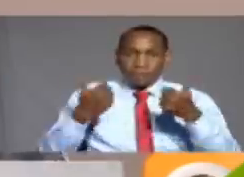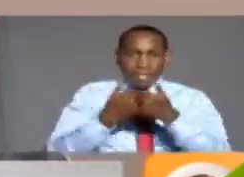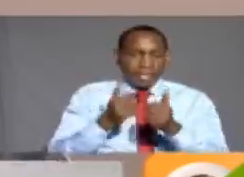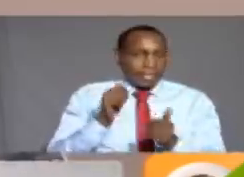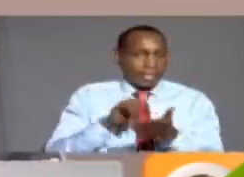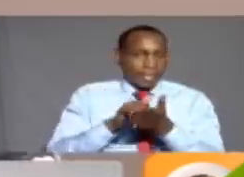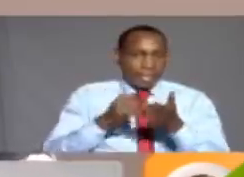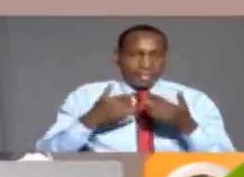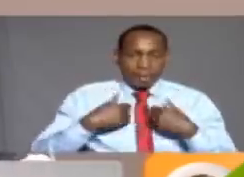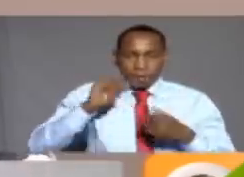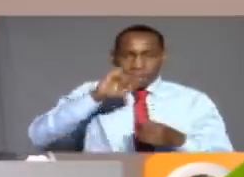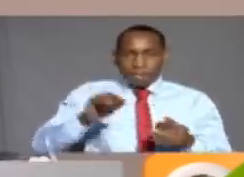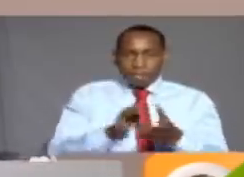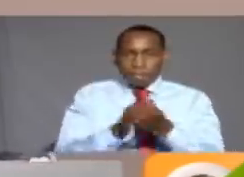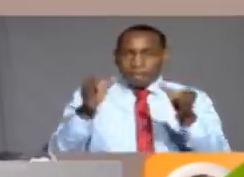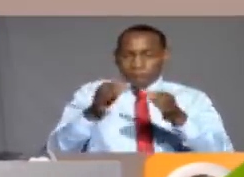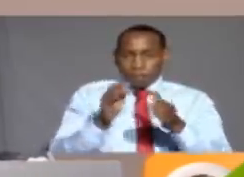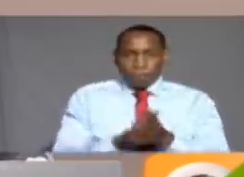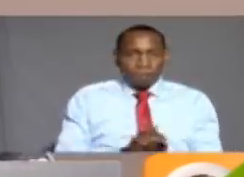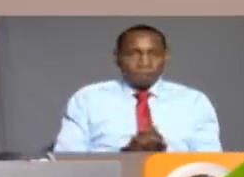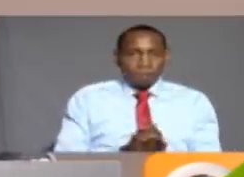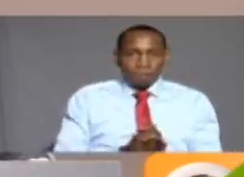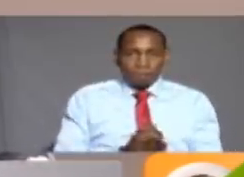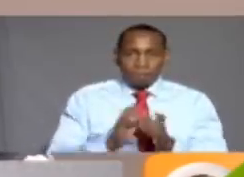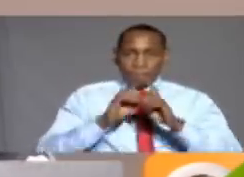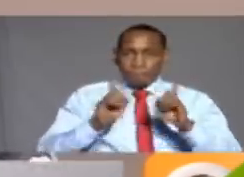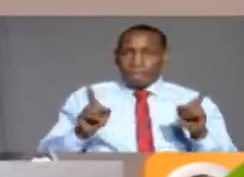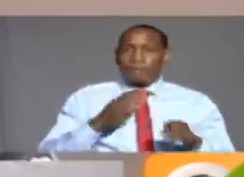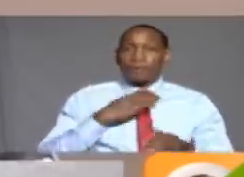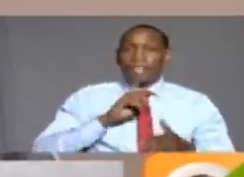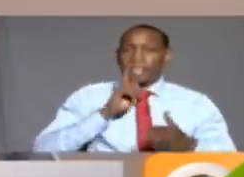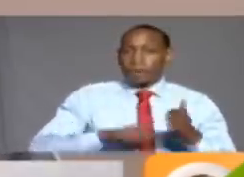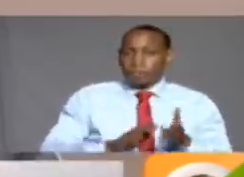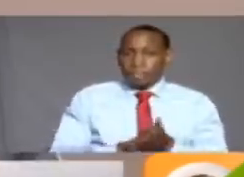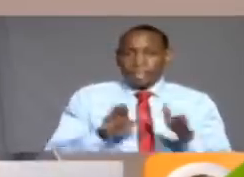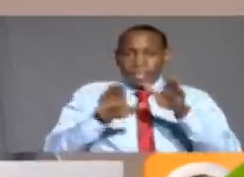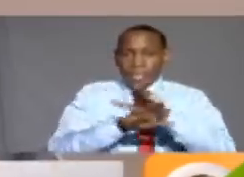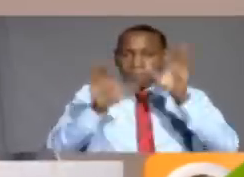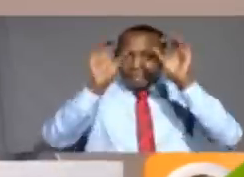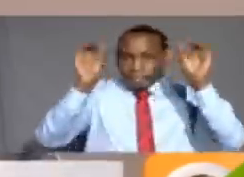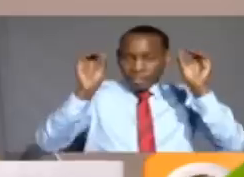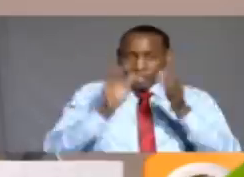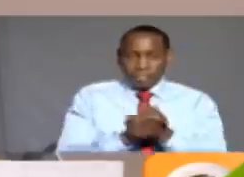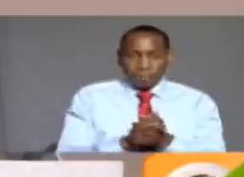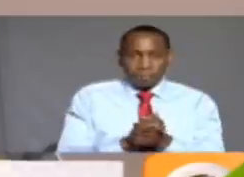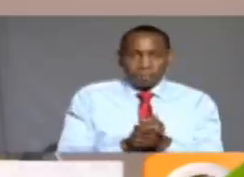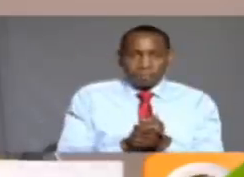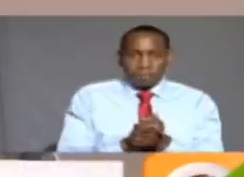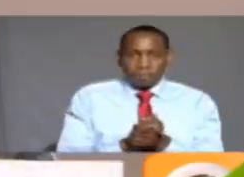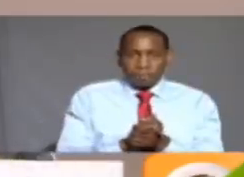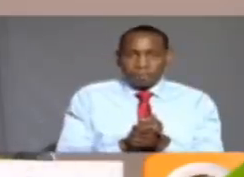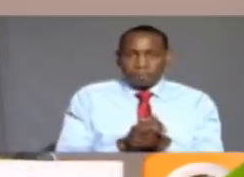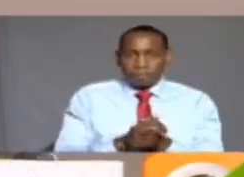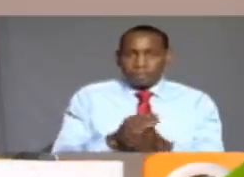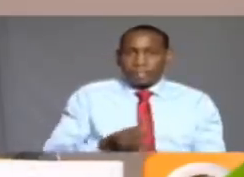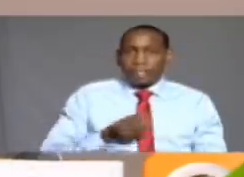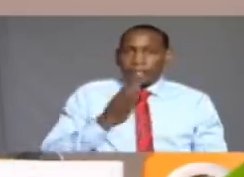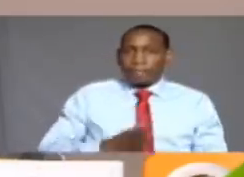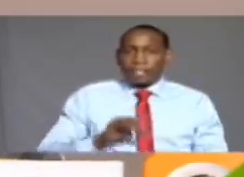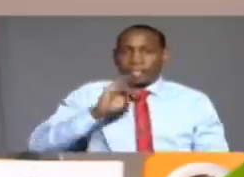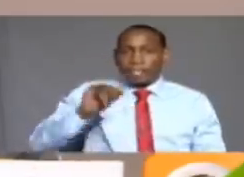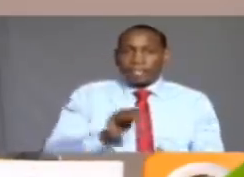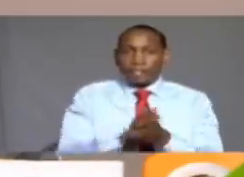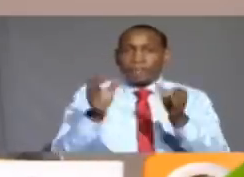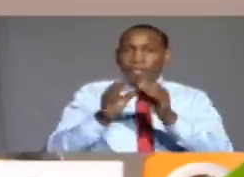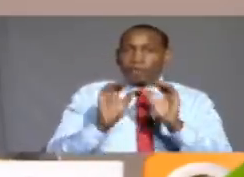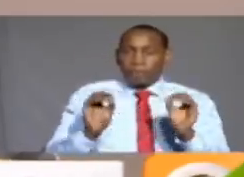actually, as Jubilee. But I wanted to say this. Deputy President is not a guest in Jubilee. But there are